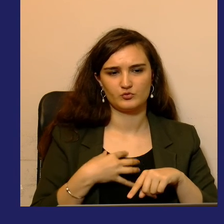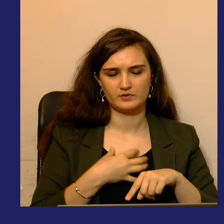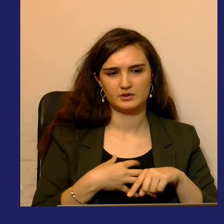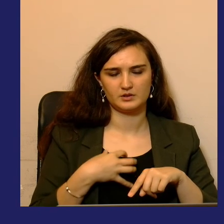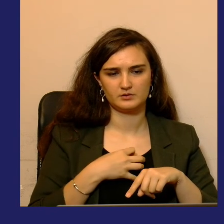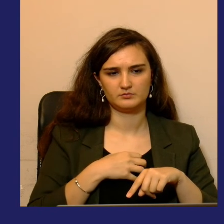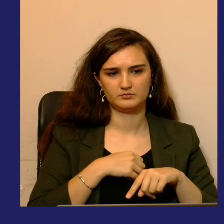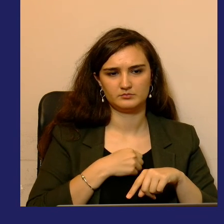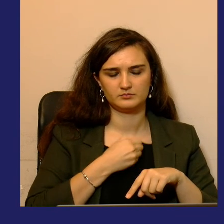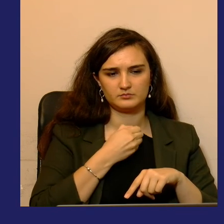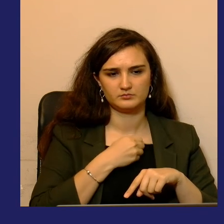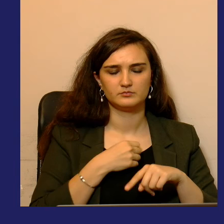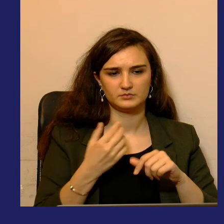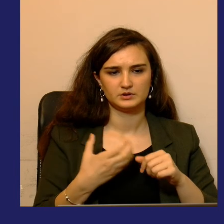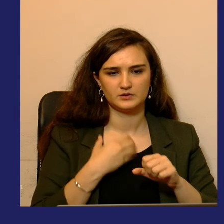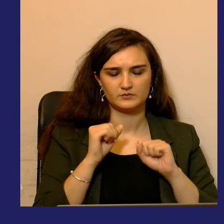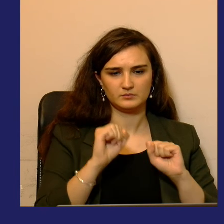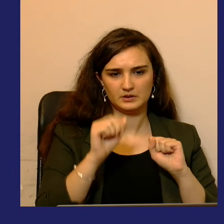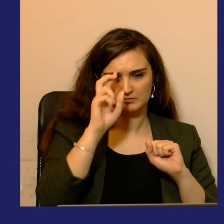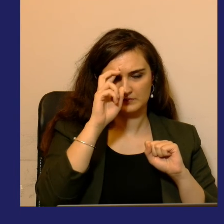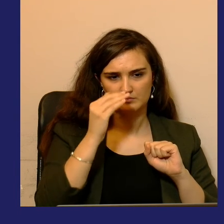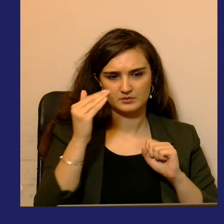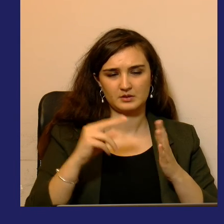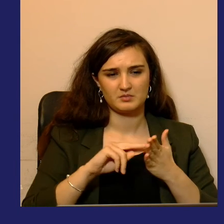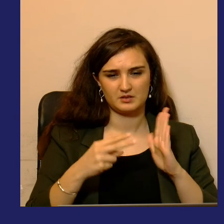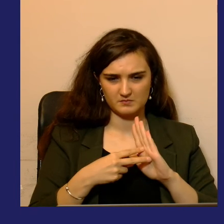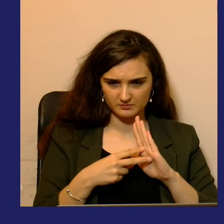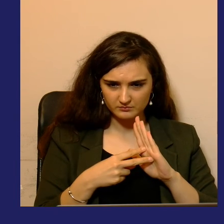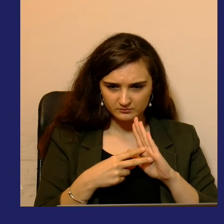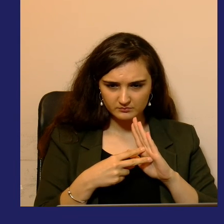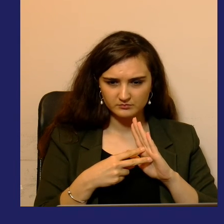for ensuring the government plans